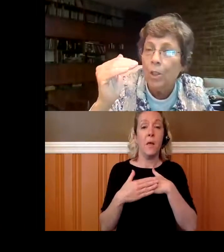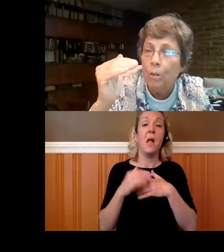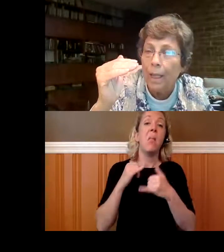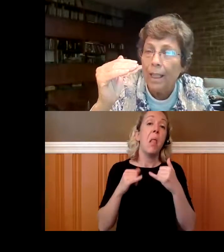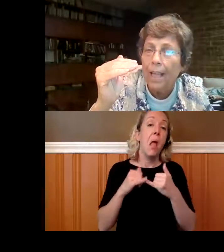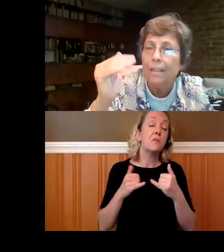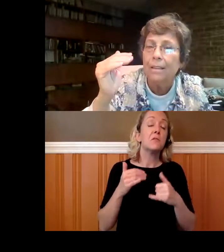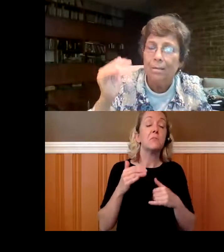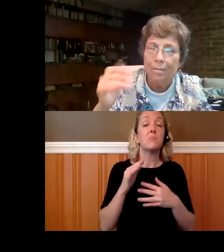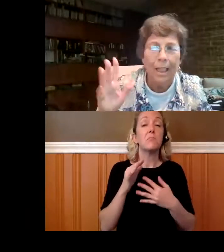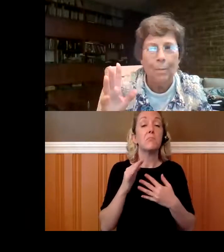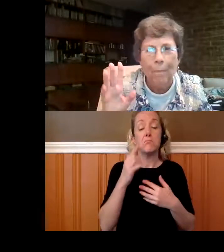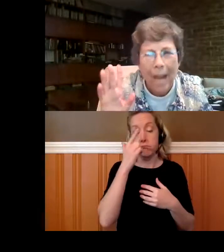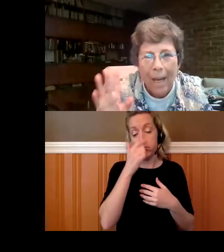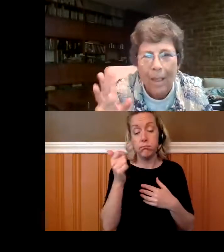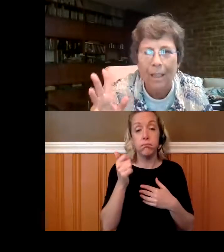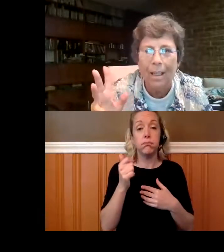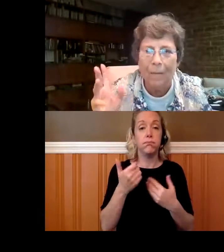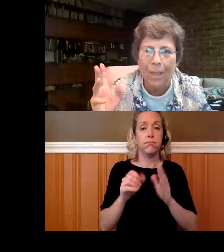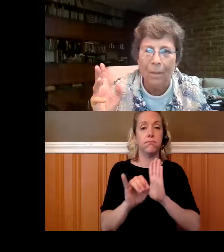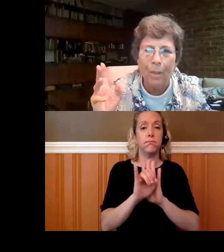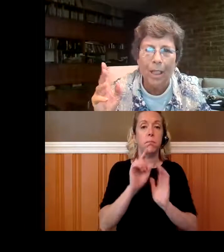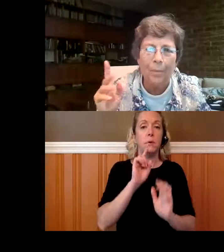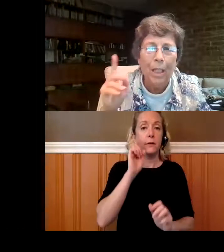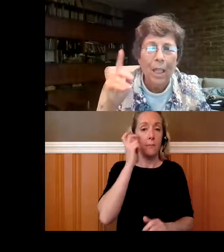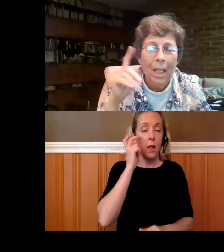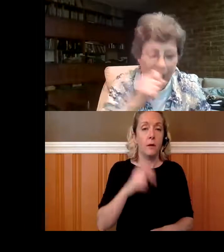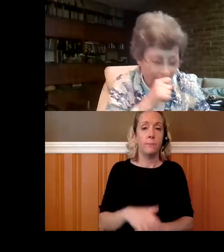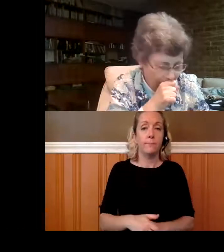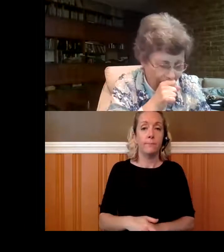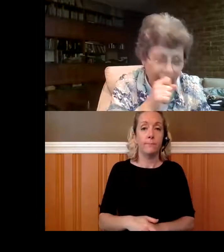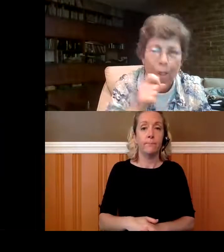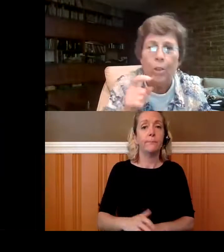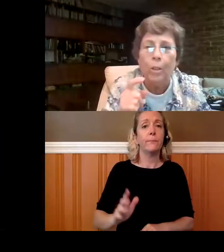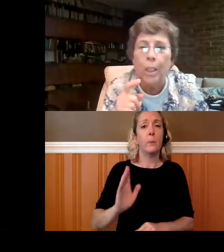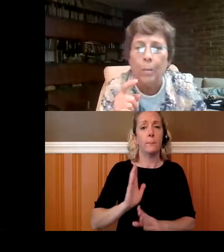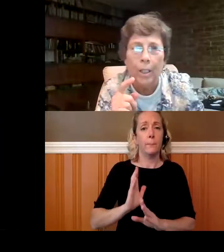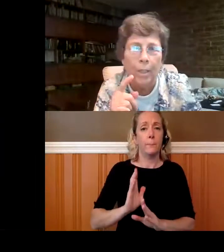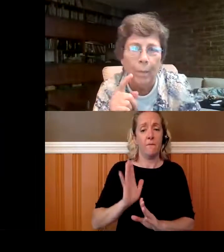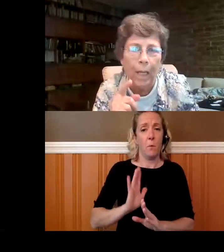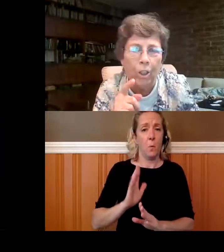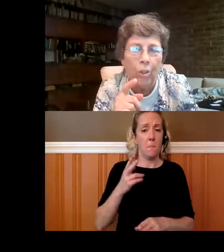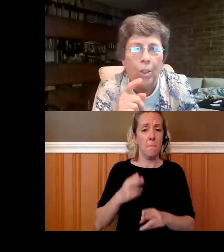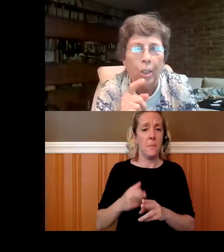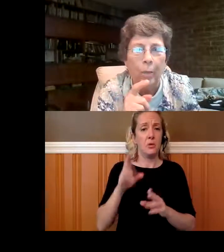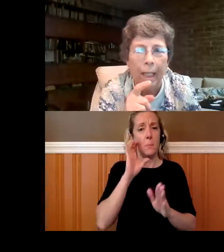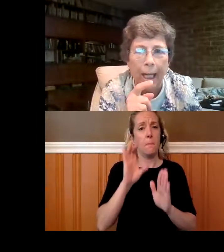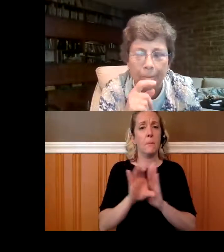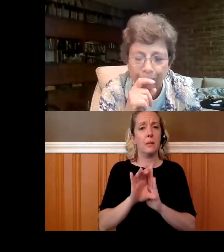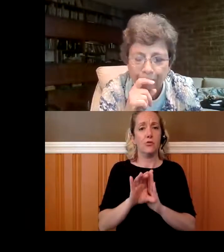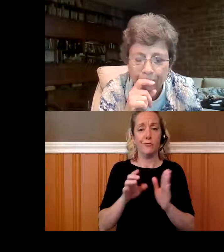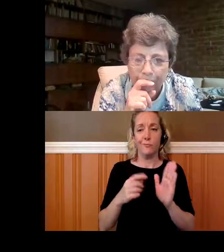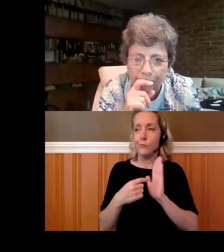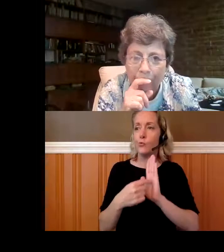blind. I had talked earlier about using pictures to communicate. And here's a great example. There's a picture